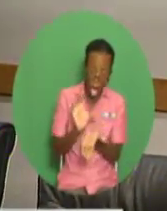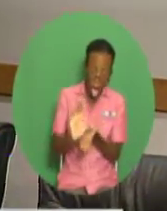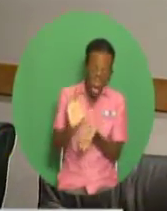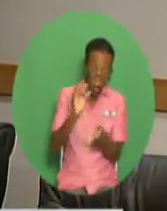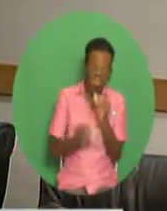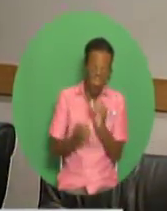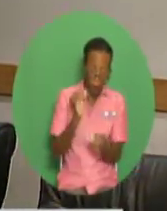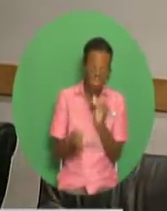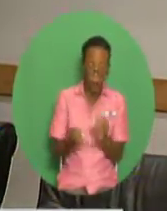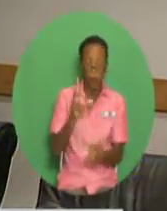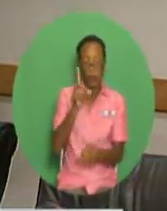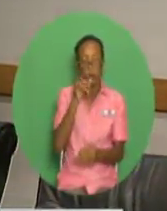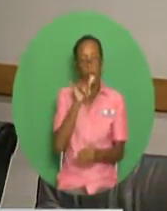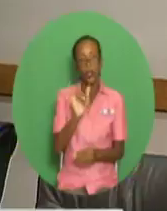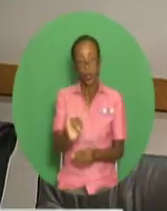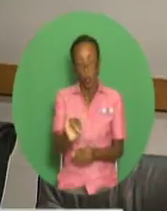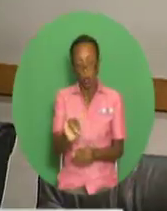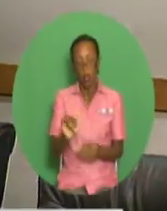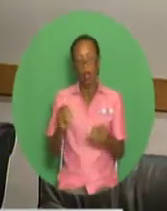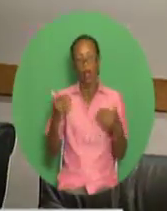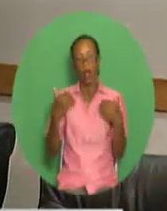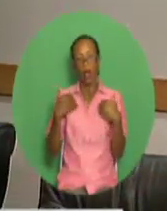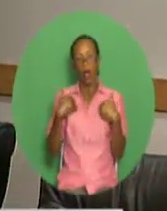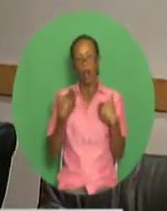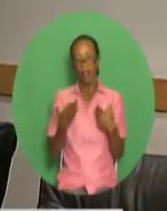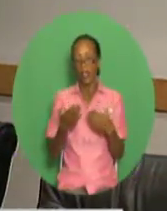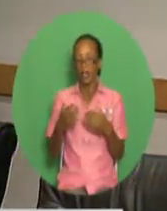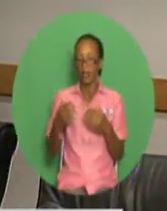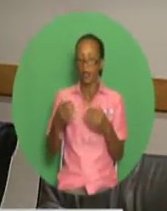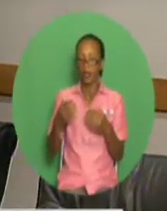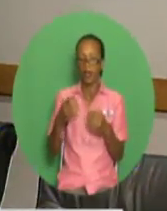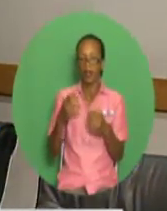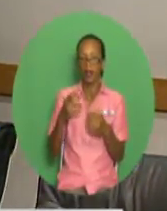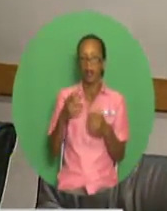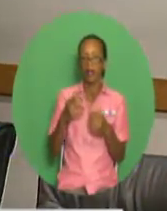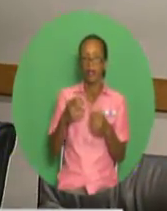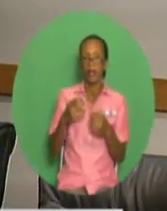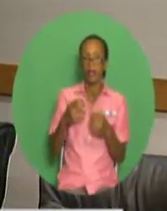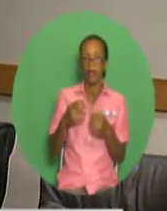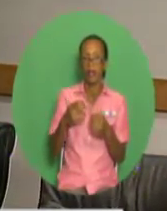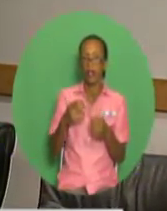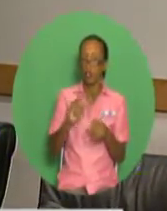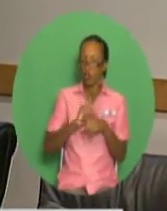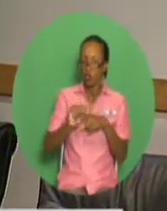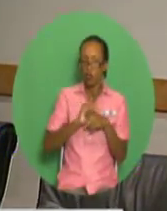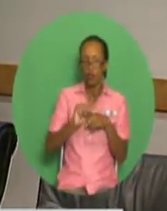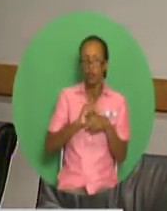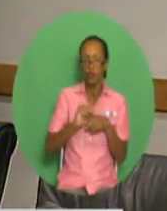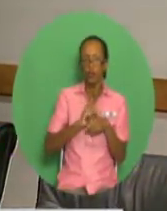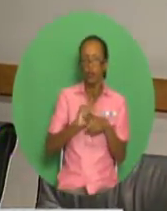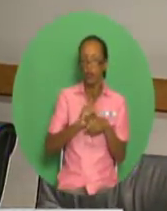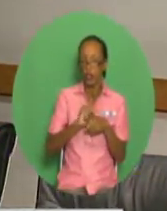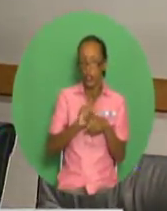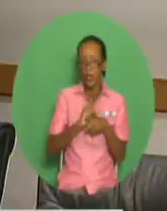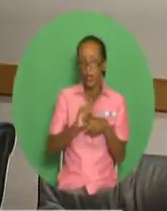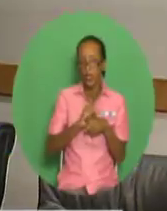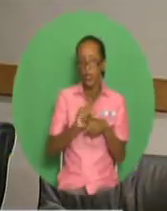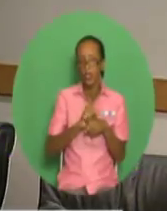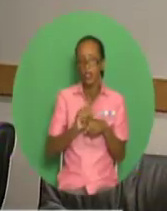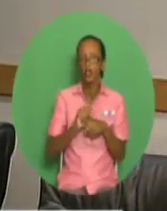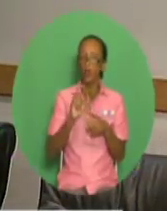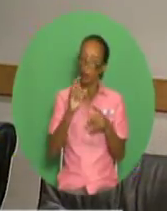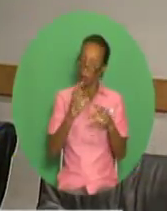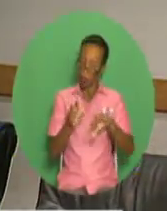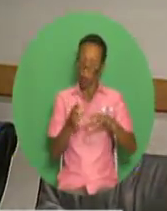do, Dwight York, as you know, as the Sea Blast. And we want to get that back up for Akeem and those guys can utilize it finally. So we have put some money there for